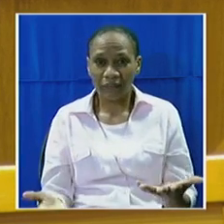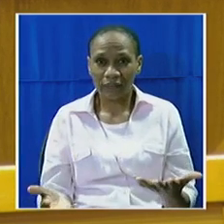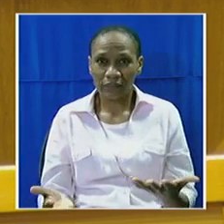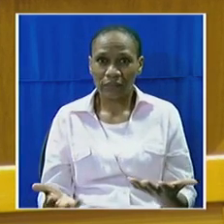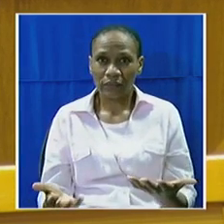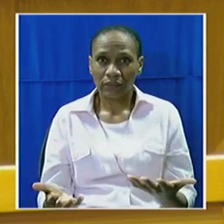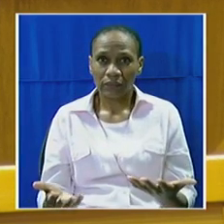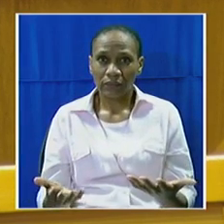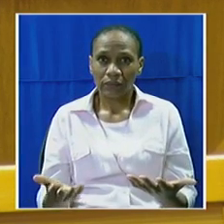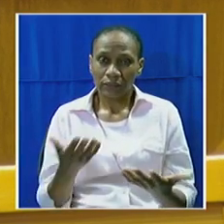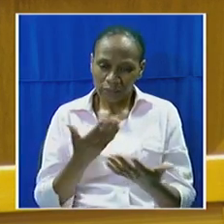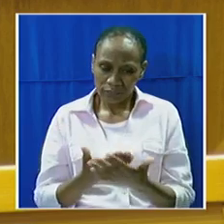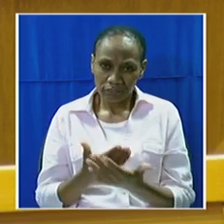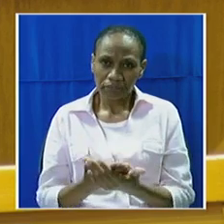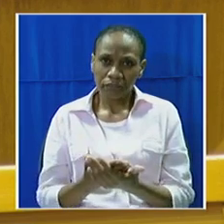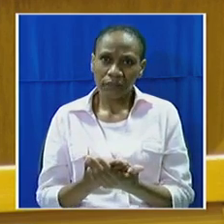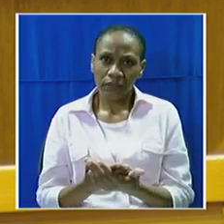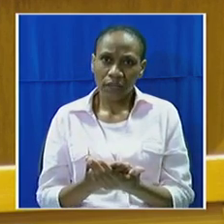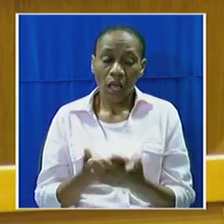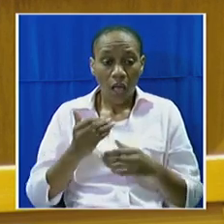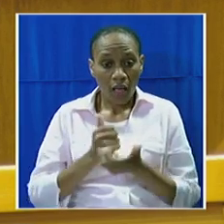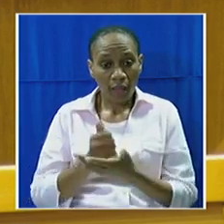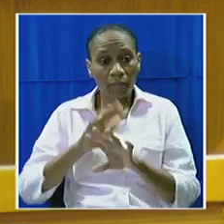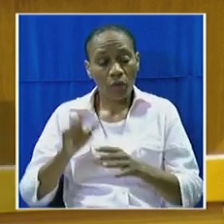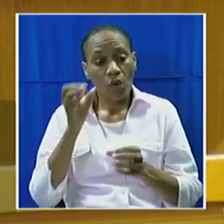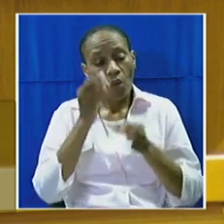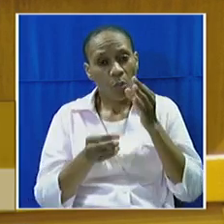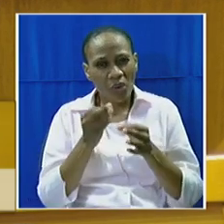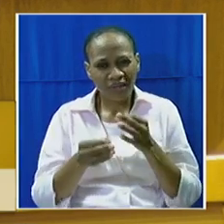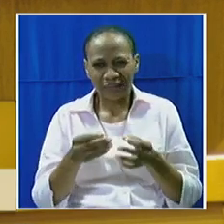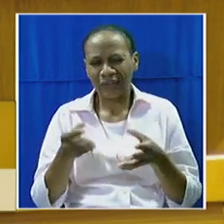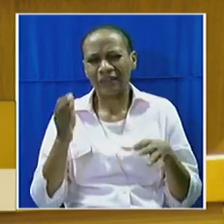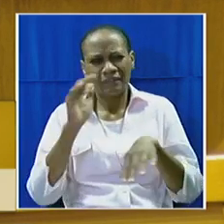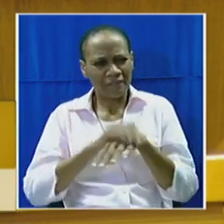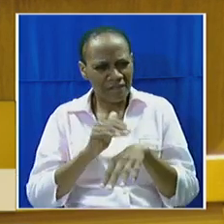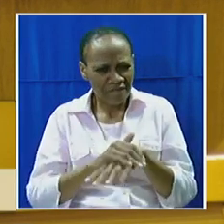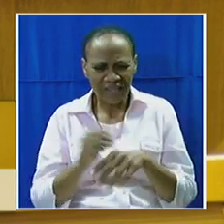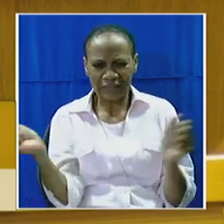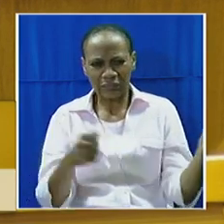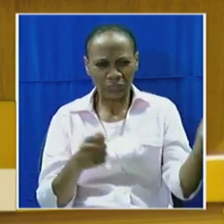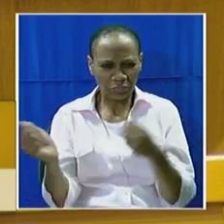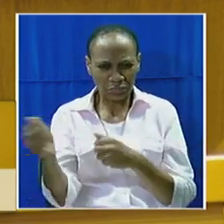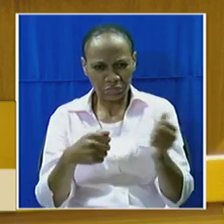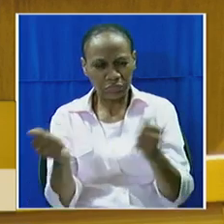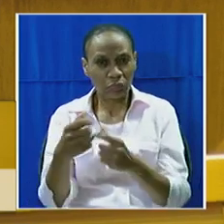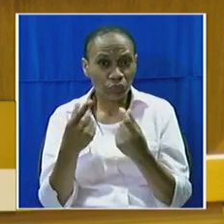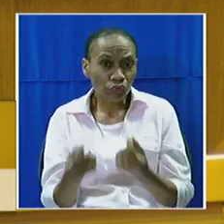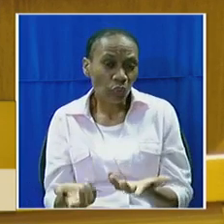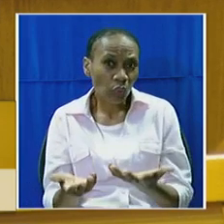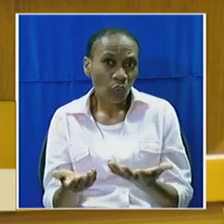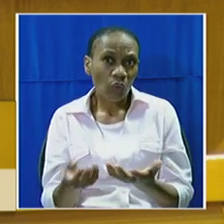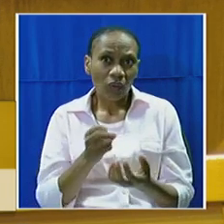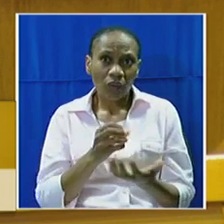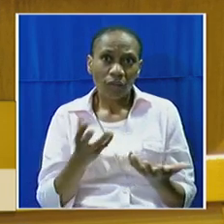cantankerous culture of political patronage and cronyism called cadre deployment. If we